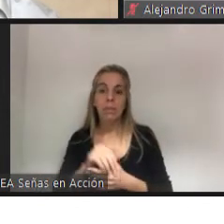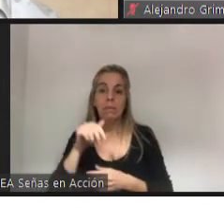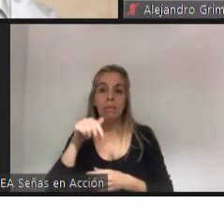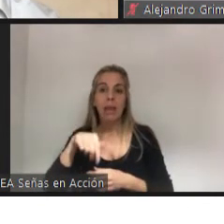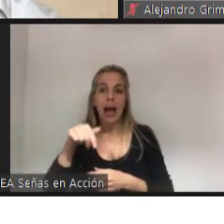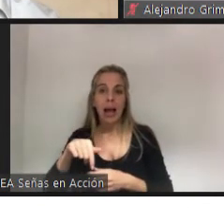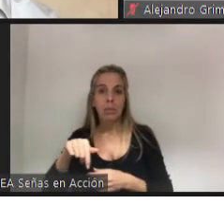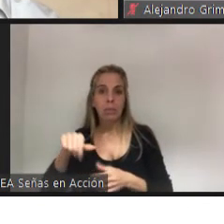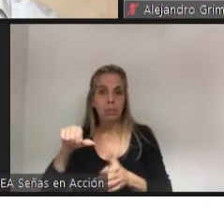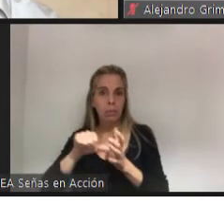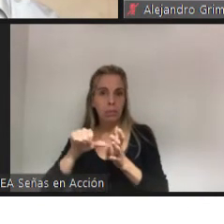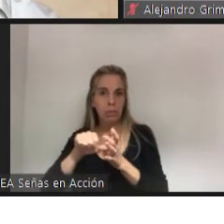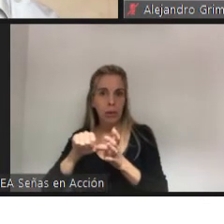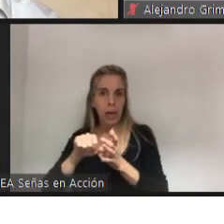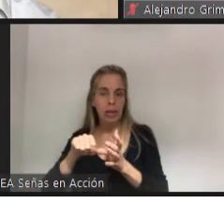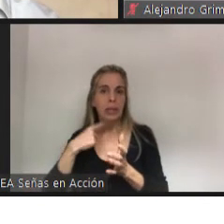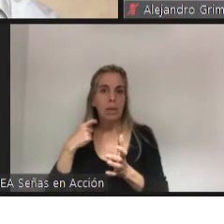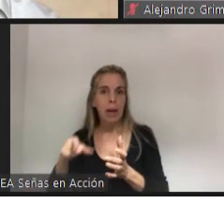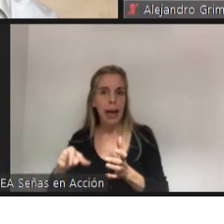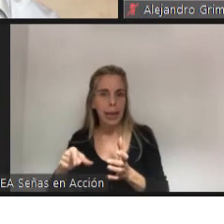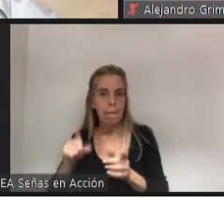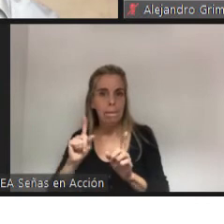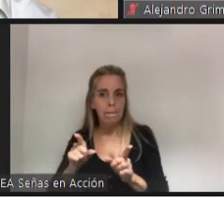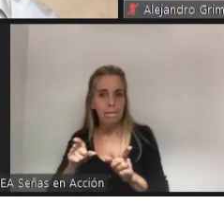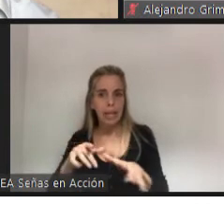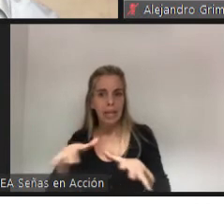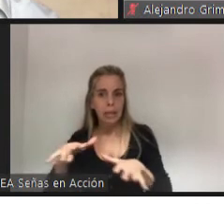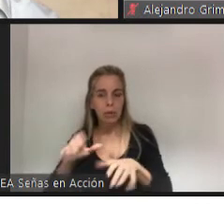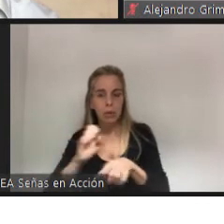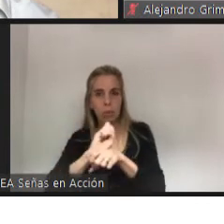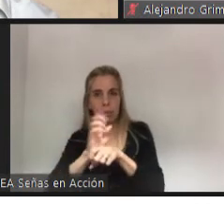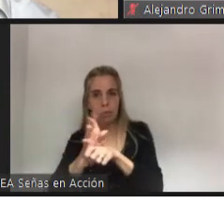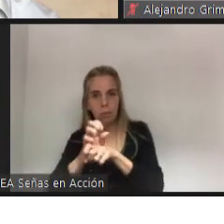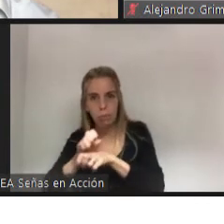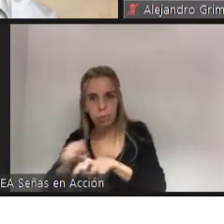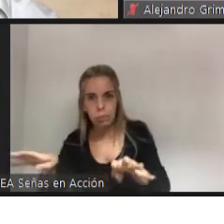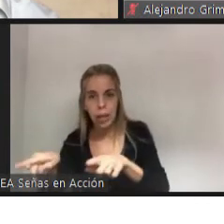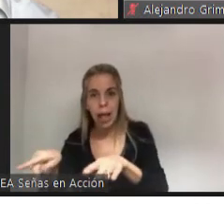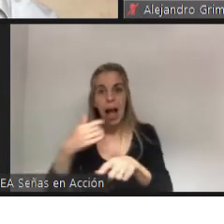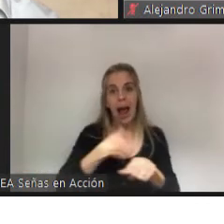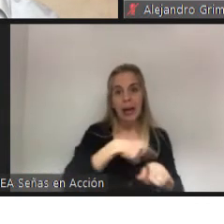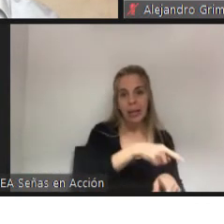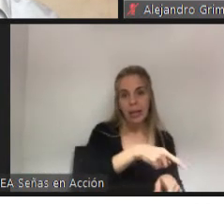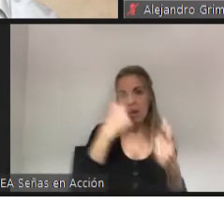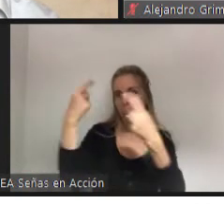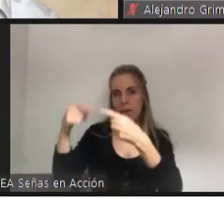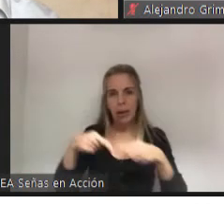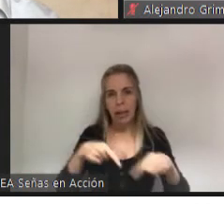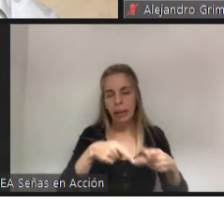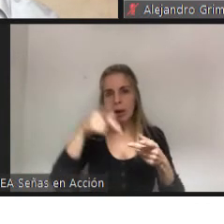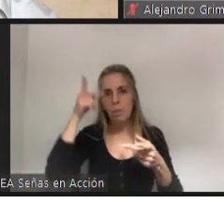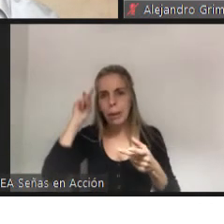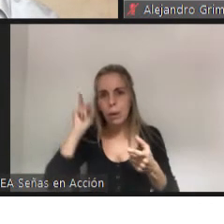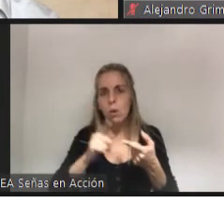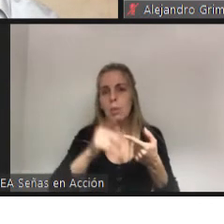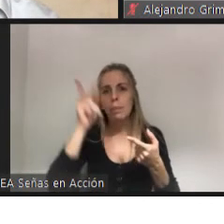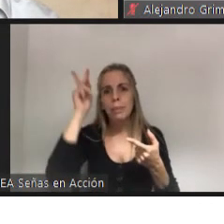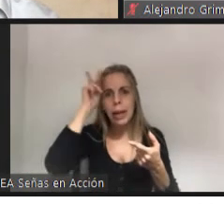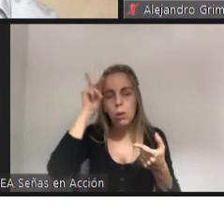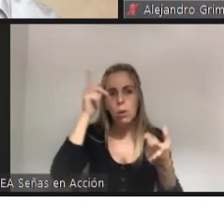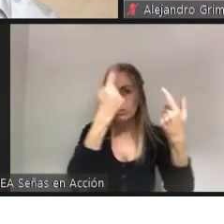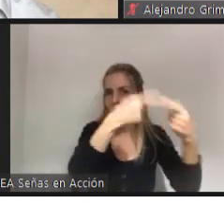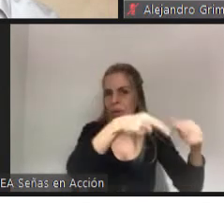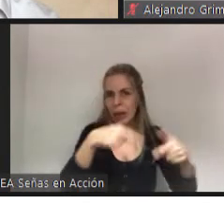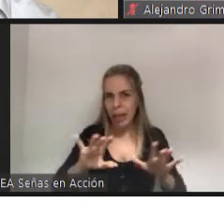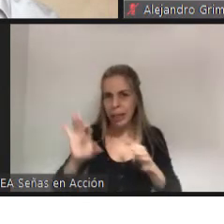it's 6 p.m., but because we think that the process that the pandemic brought about is different from Argentina